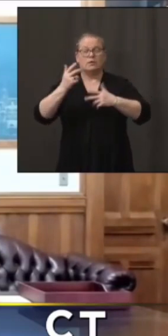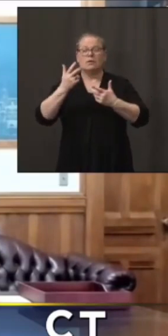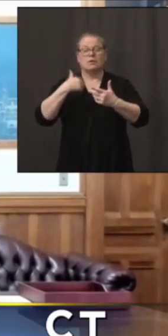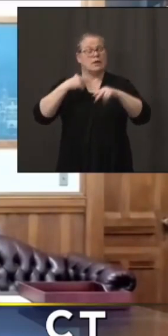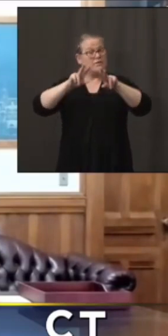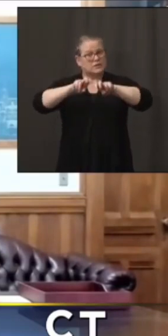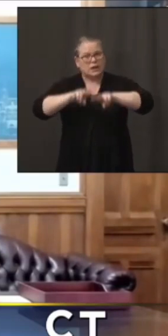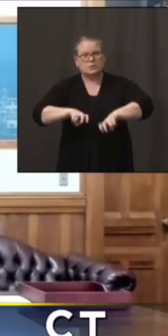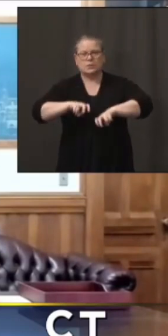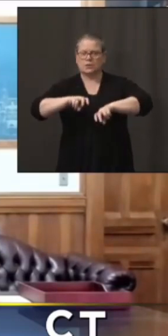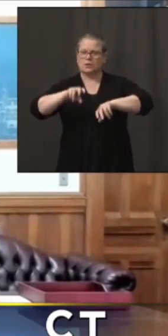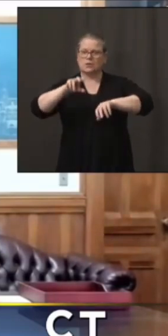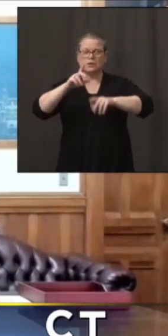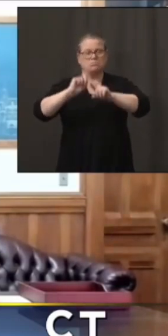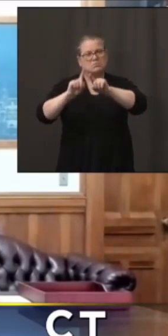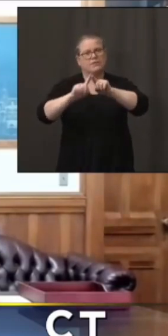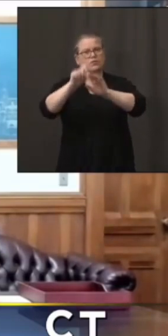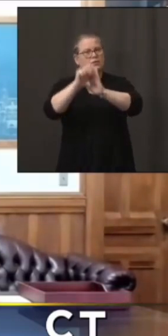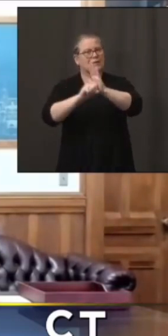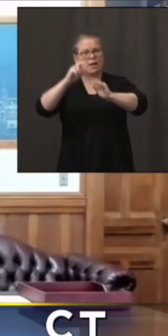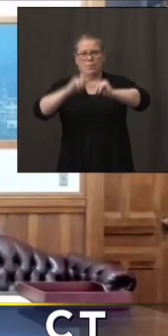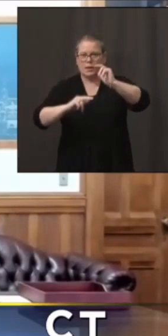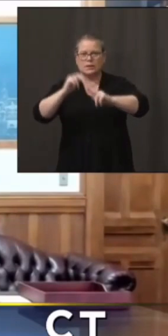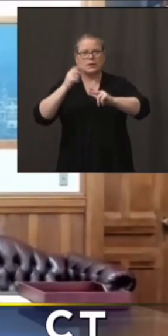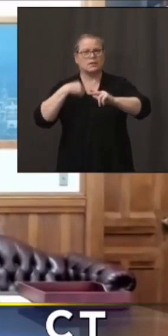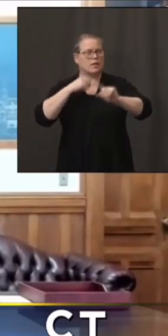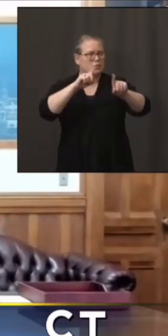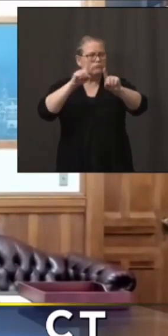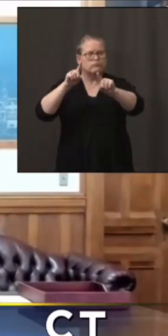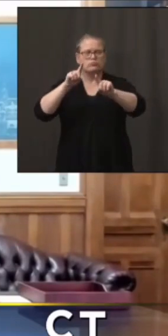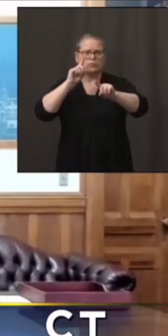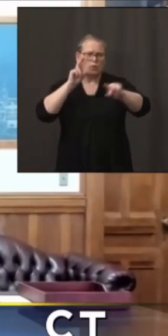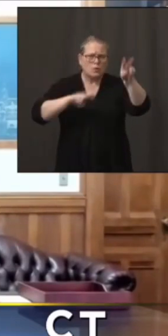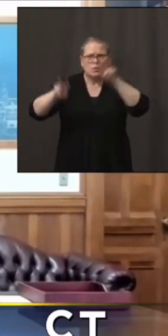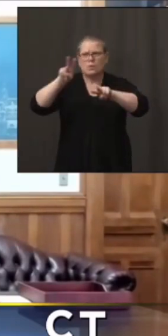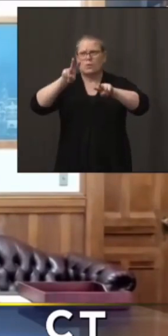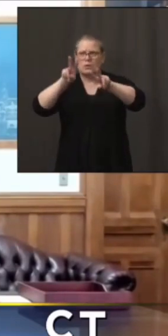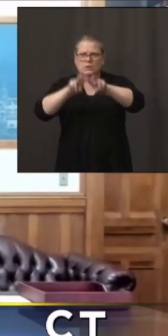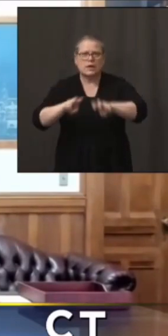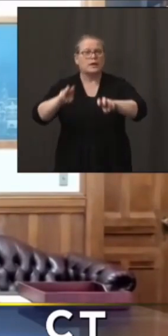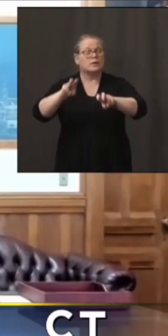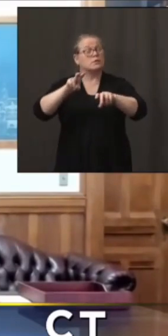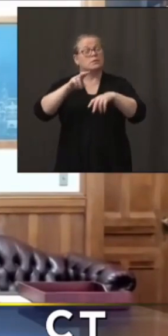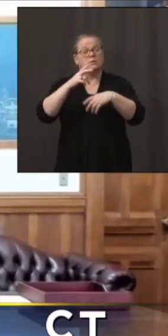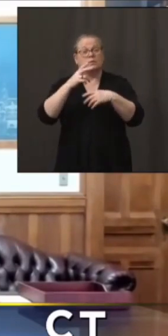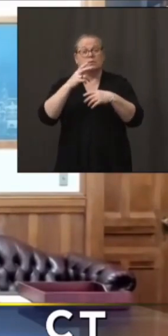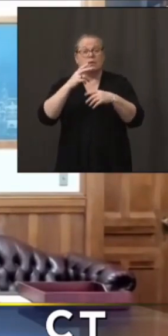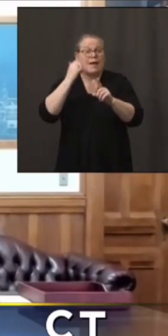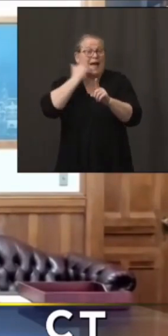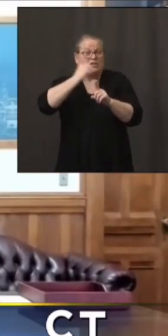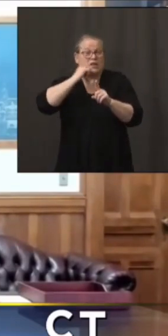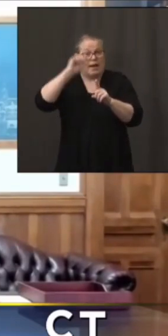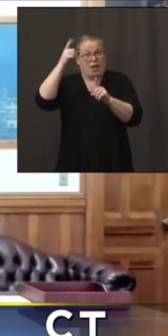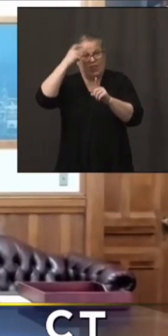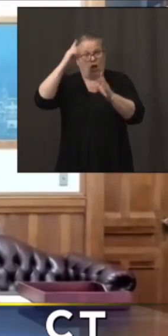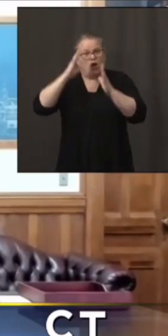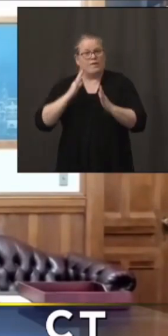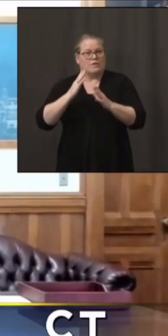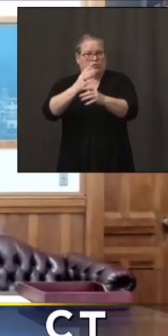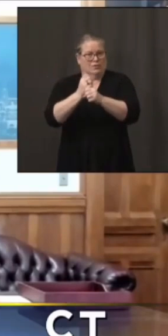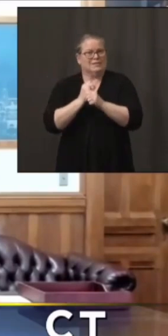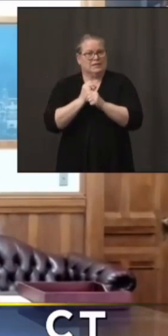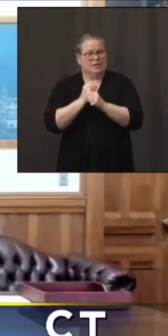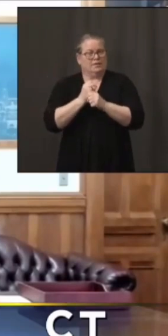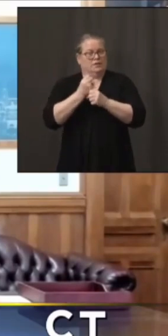various state buildings as we speak. The governor is receiving daily security updates that